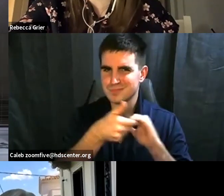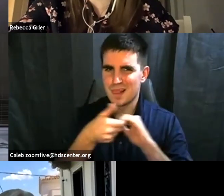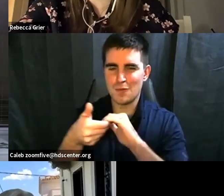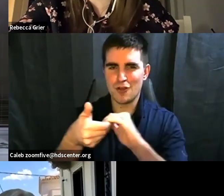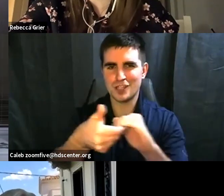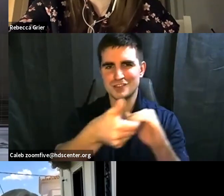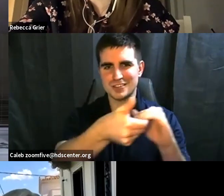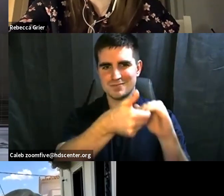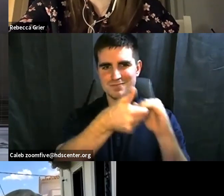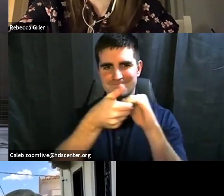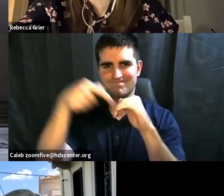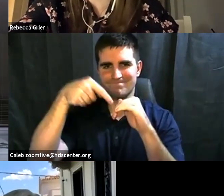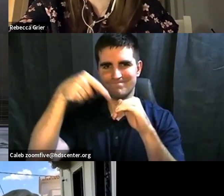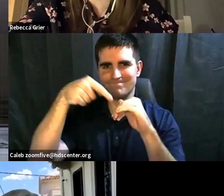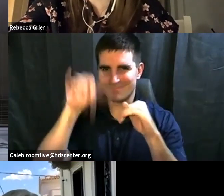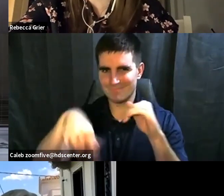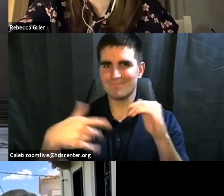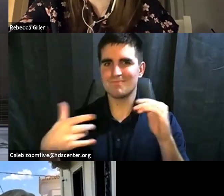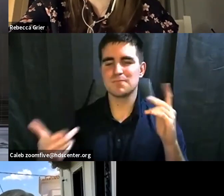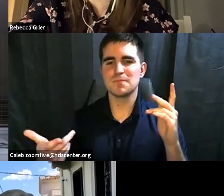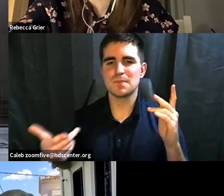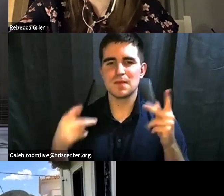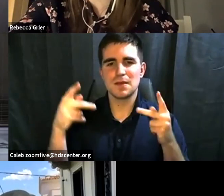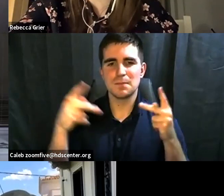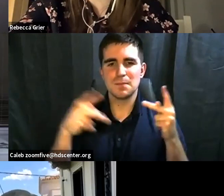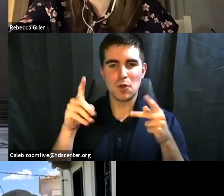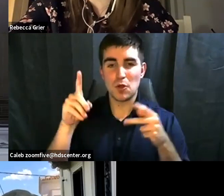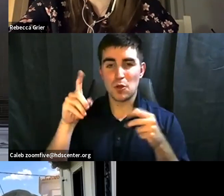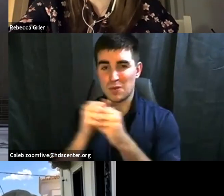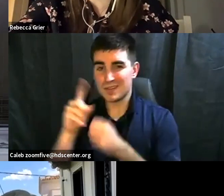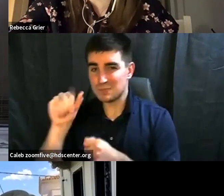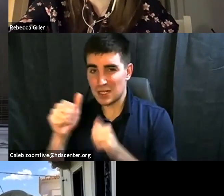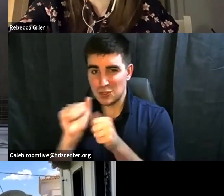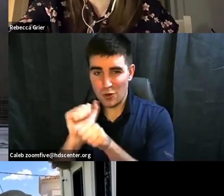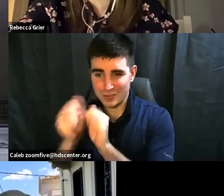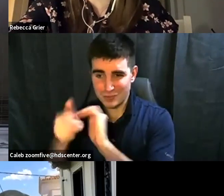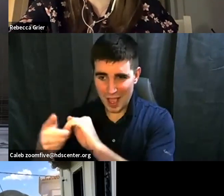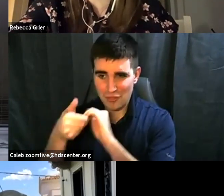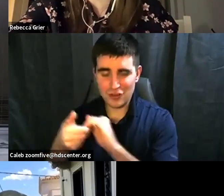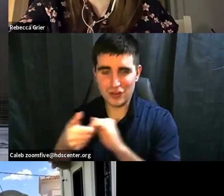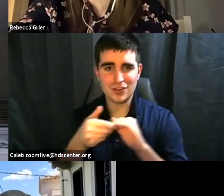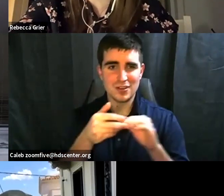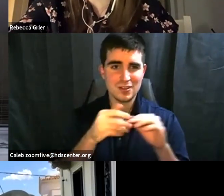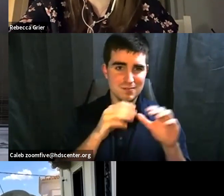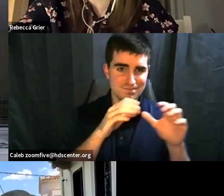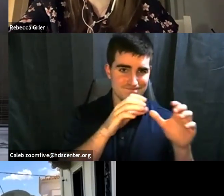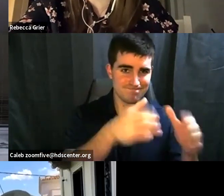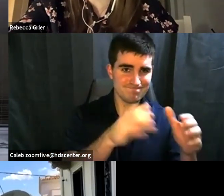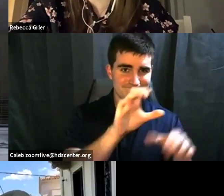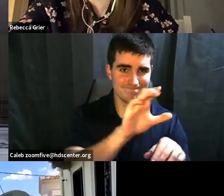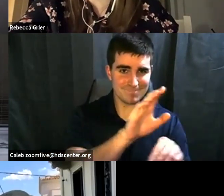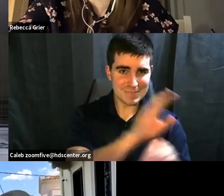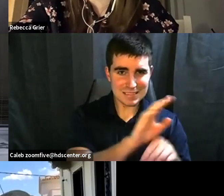between the people with disabilities working together, the foundations, the academia,